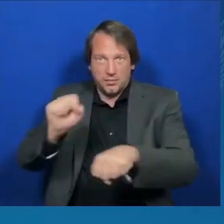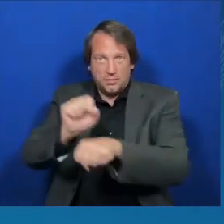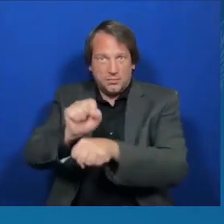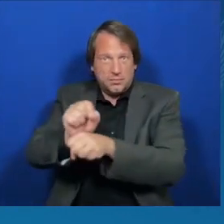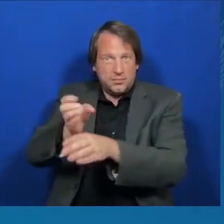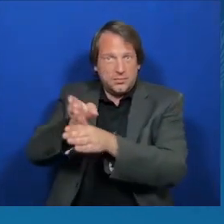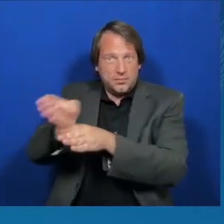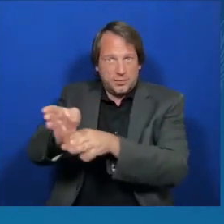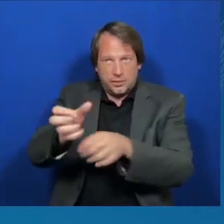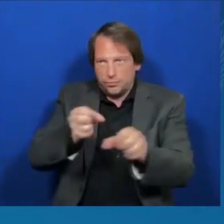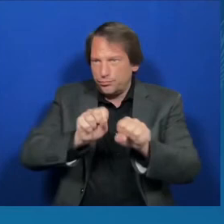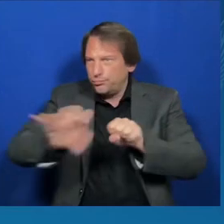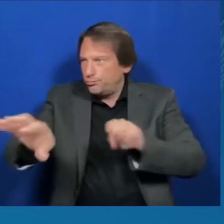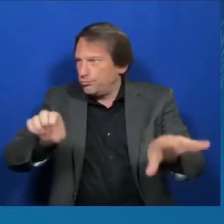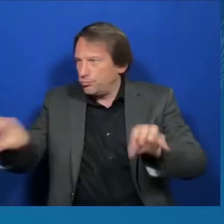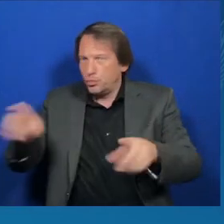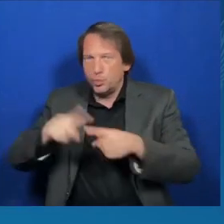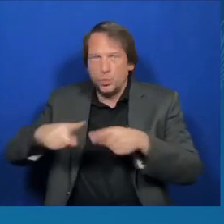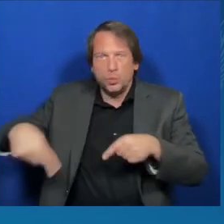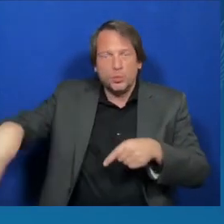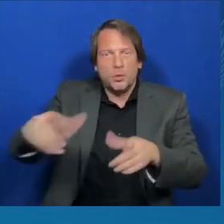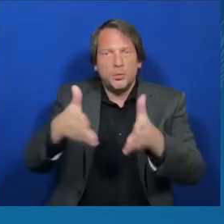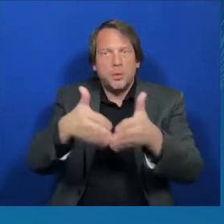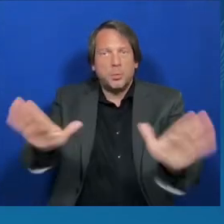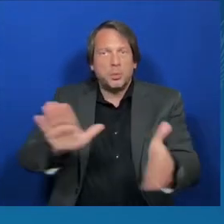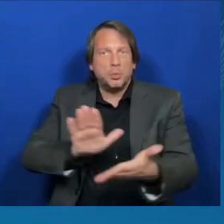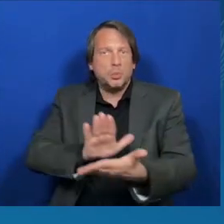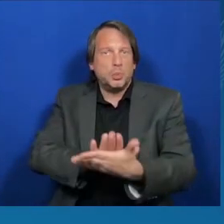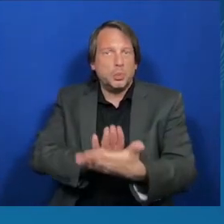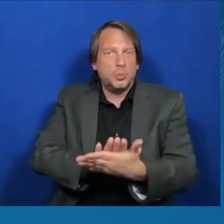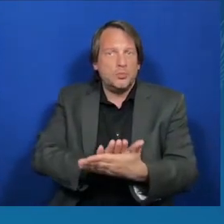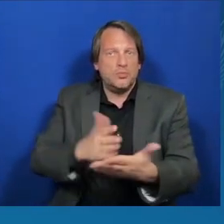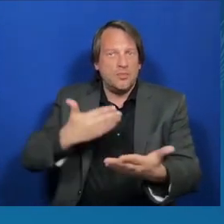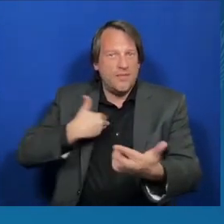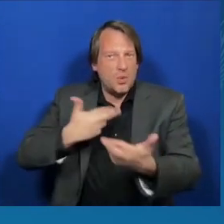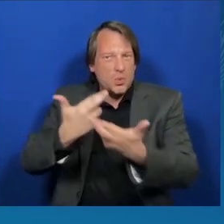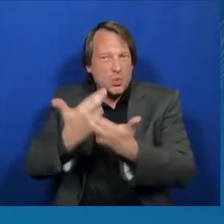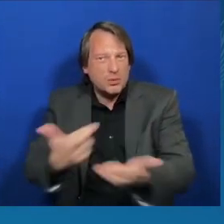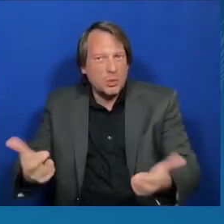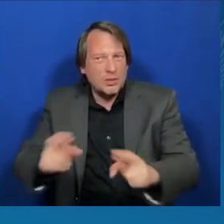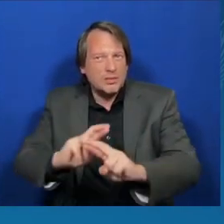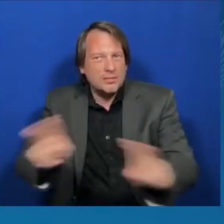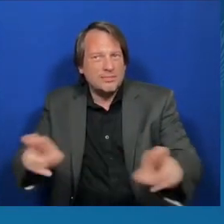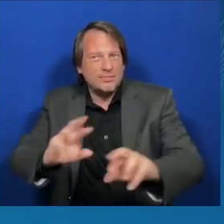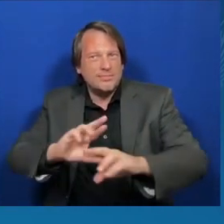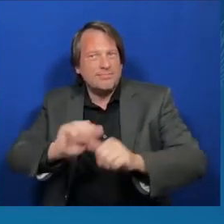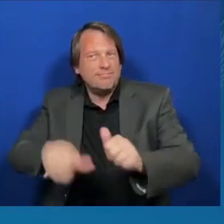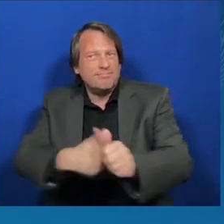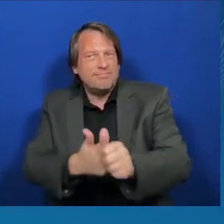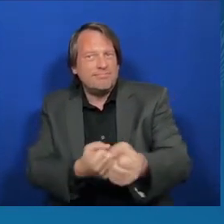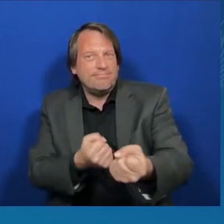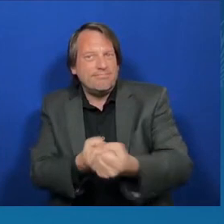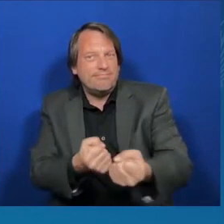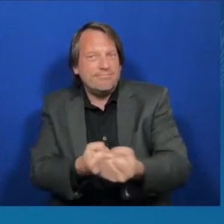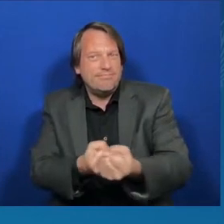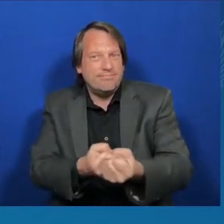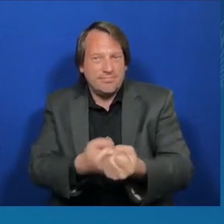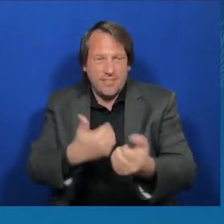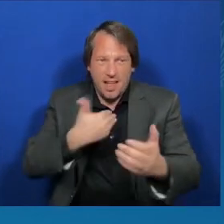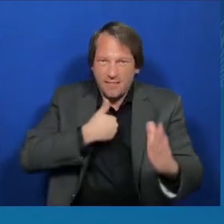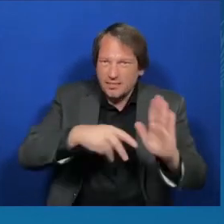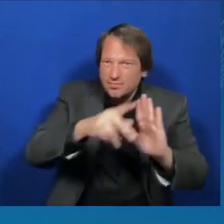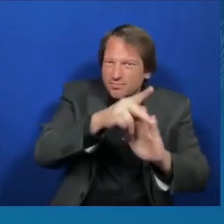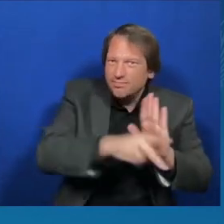that the protocols are developed will not only be there to react to a concern, but will also be